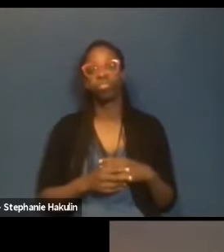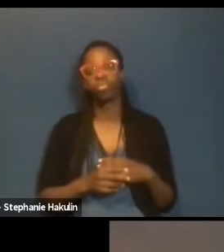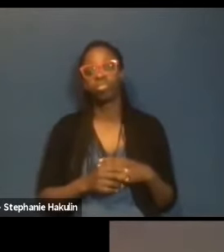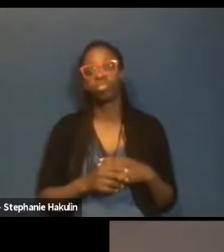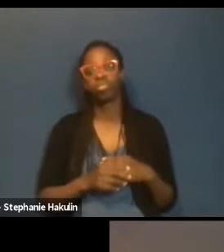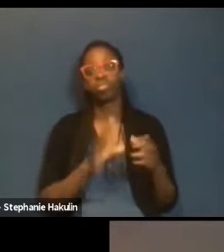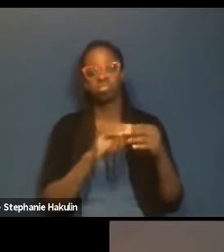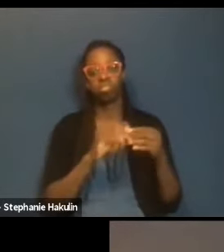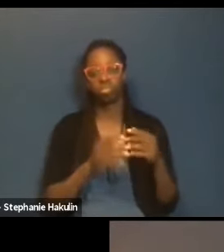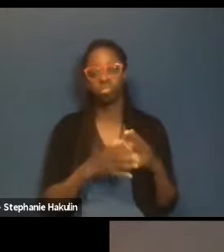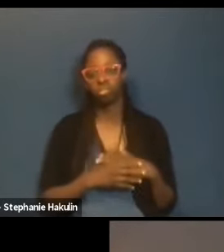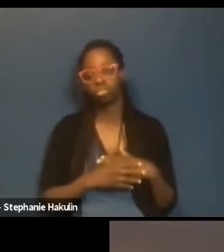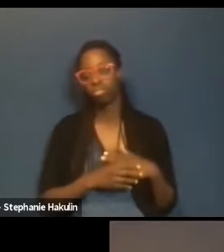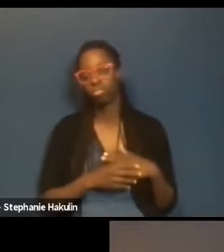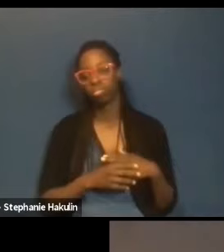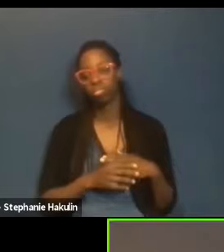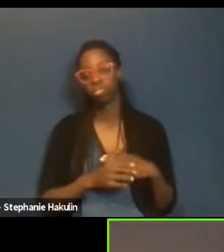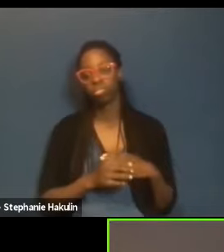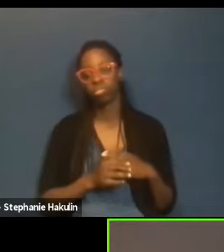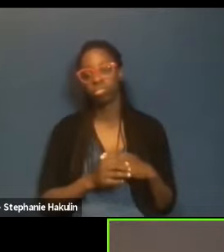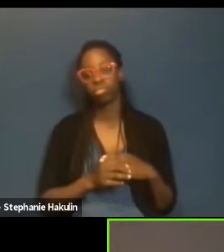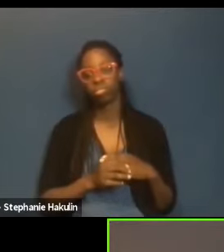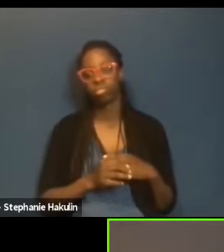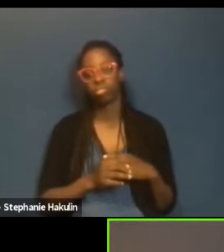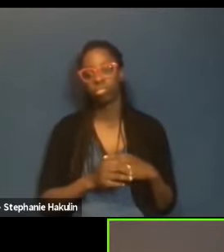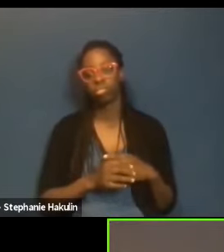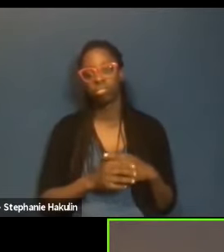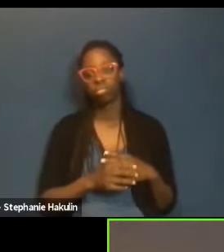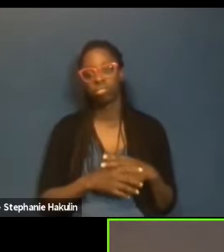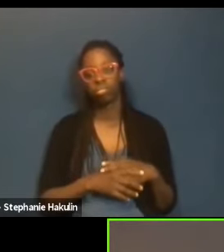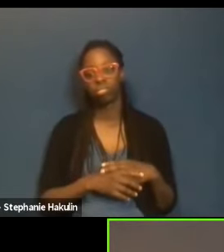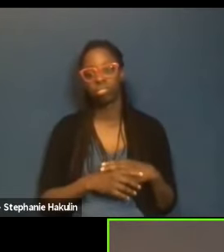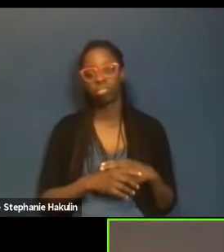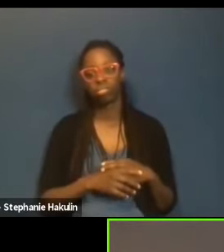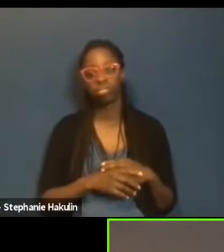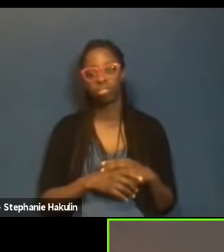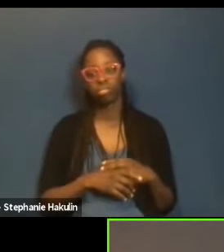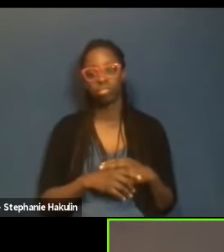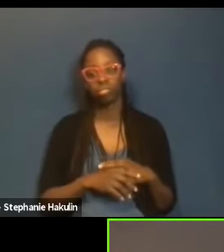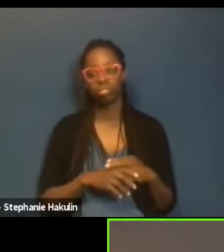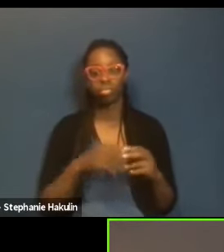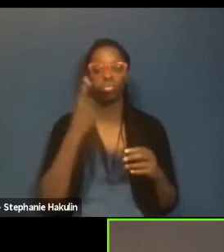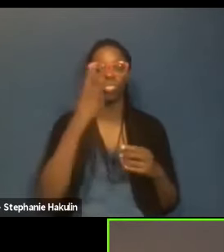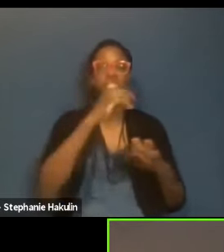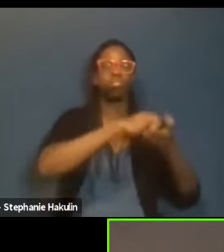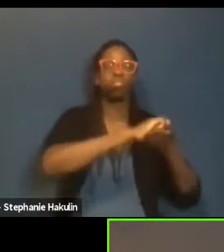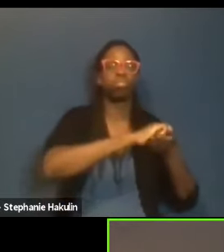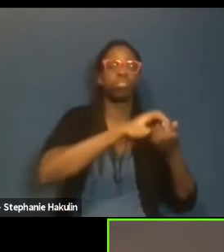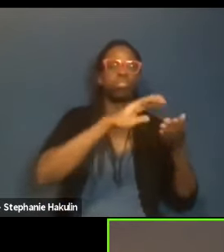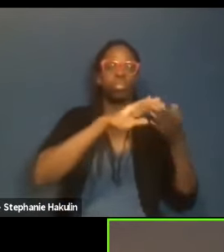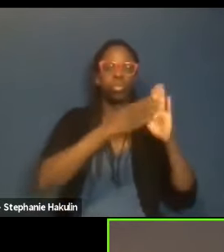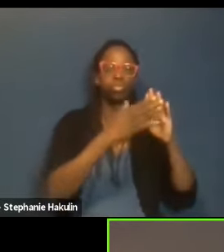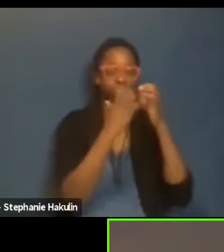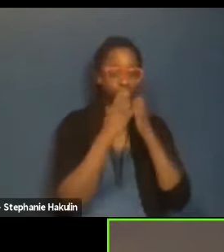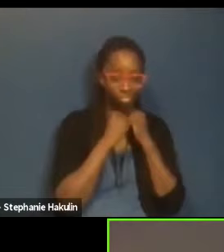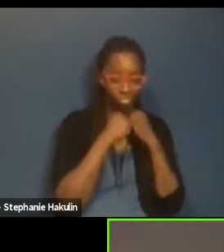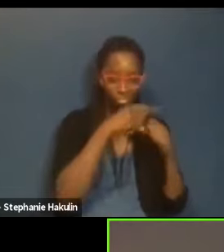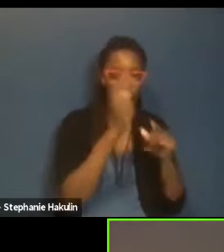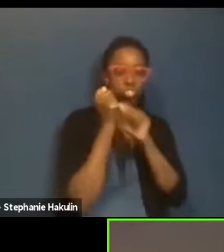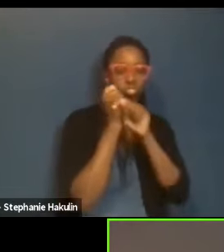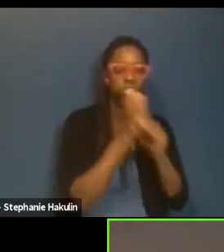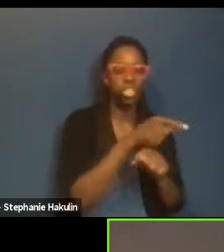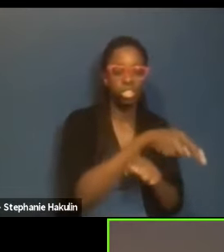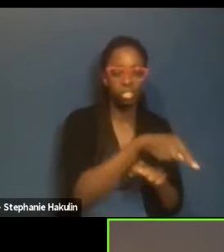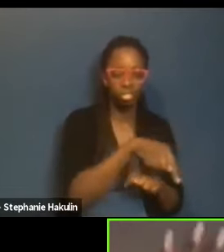embodied, collective, communal, almost sacred tradition at Brave New Voices. When we are so fortunate to